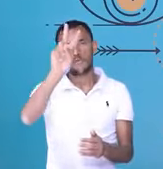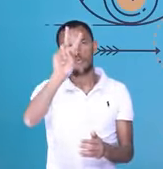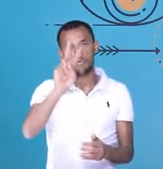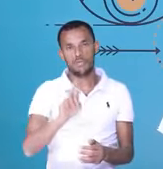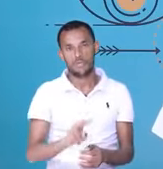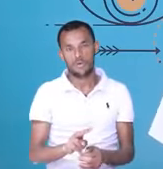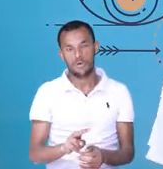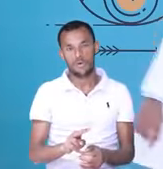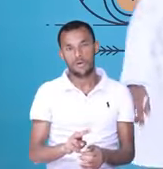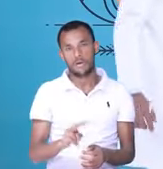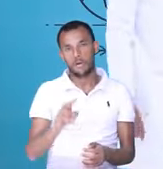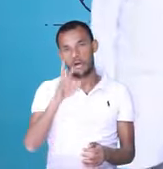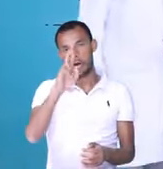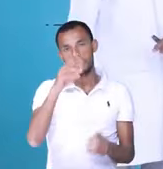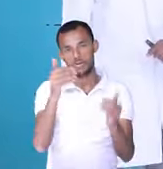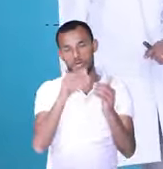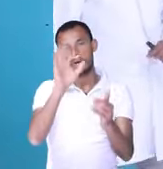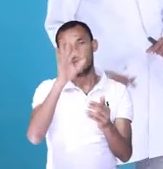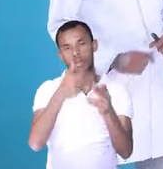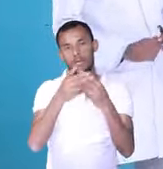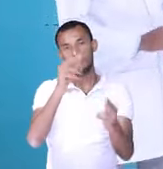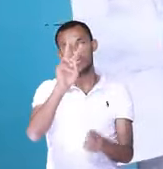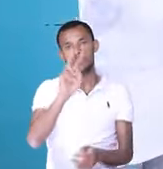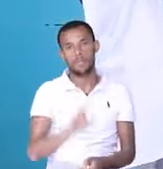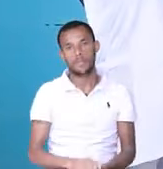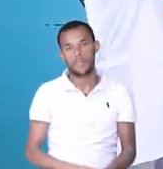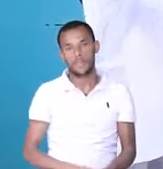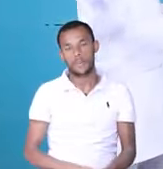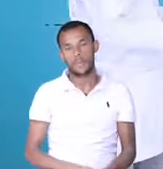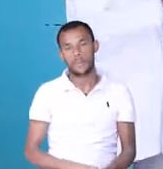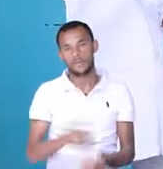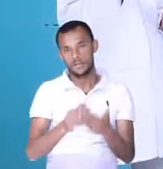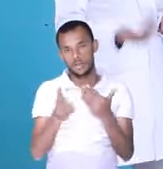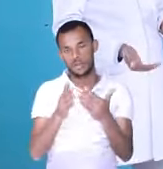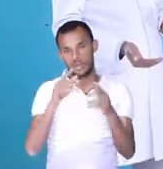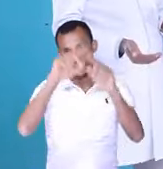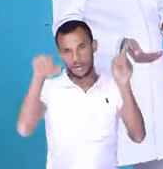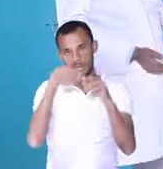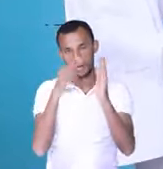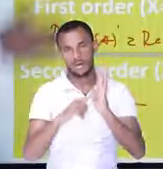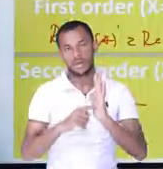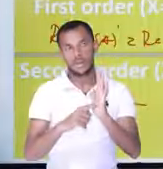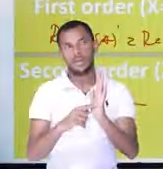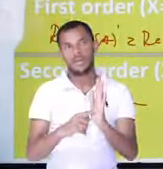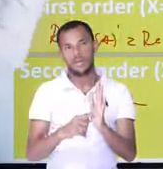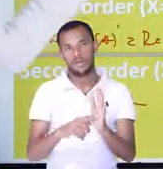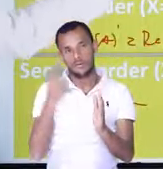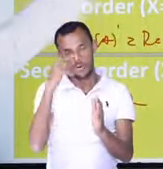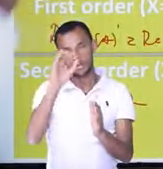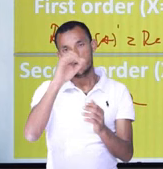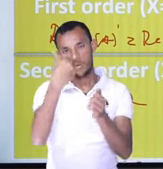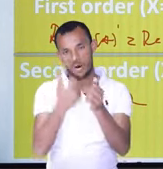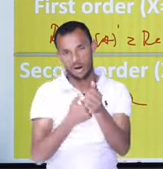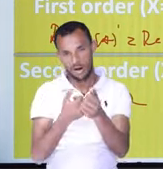3 to the power of 2 already rates 9 times increases. This table simply indicates for zero